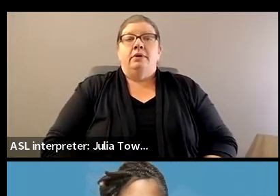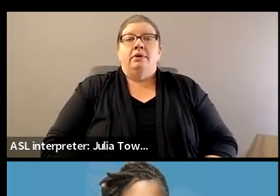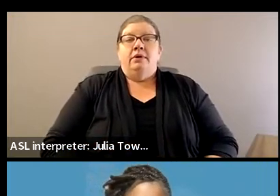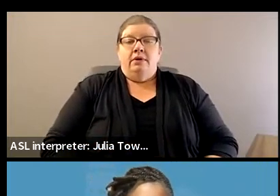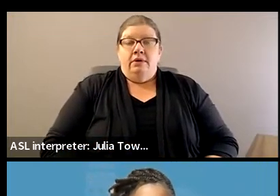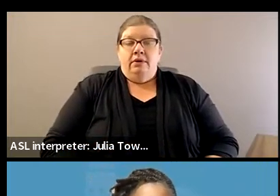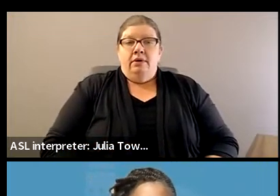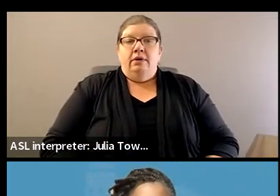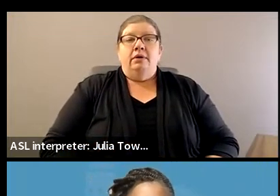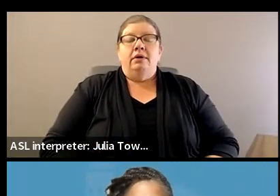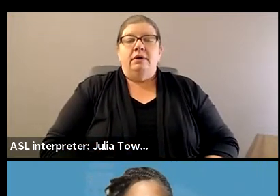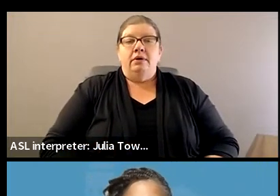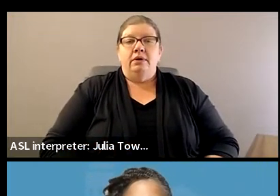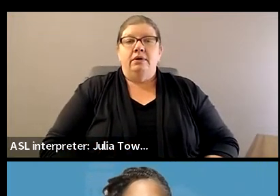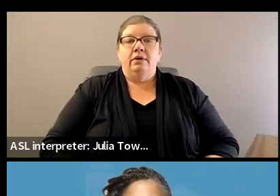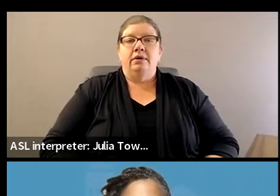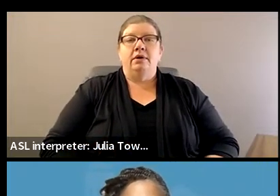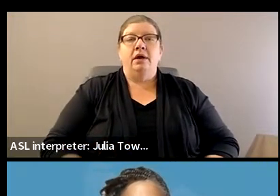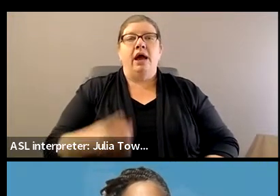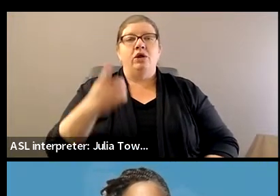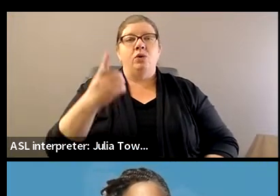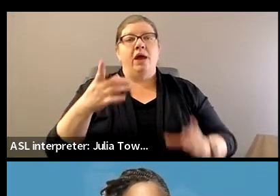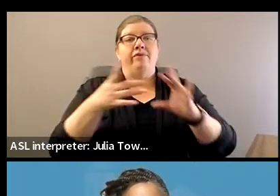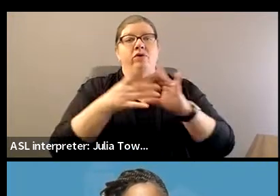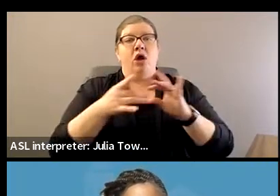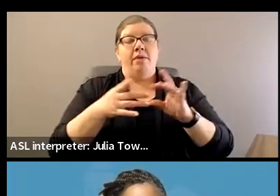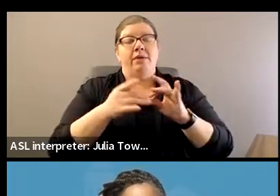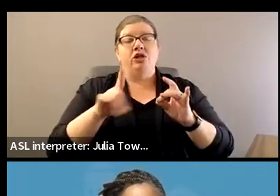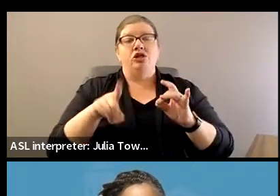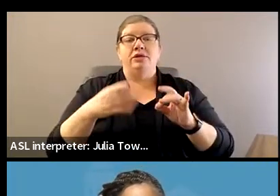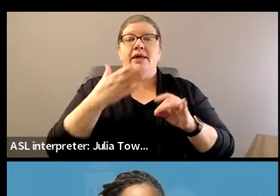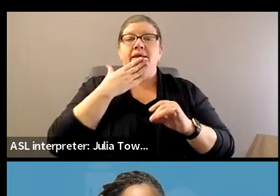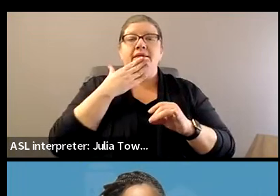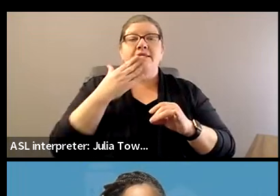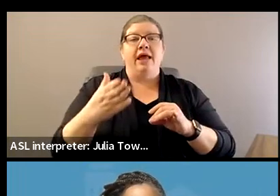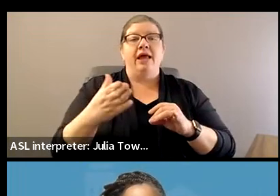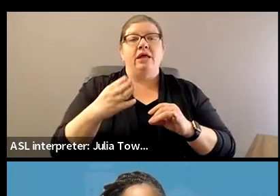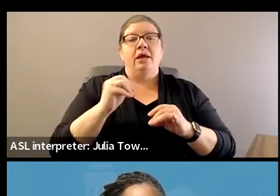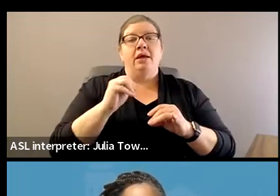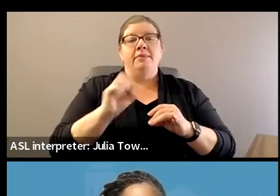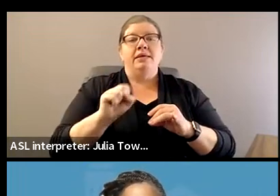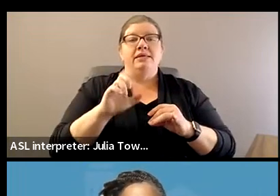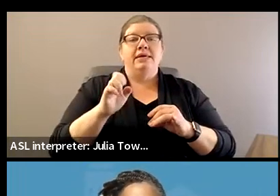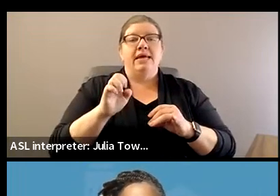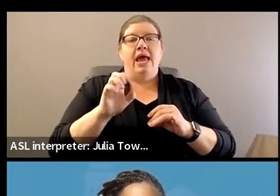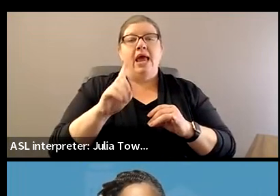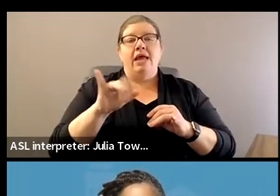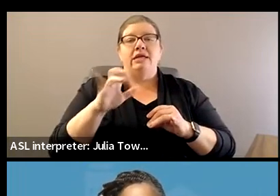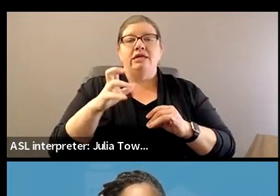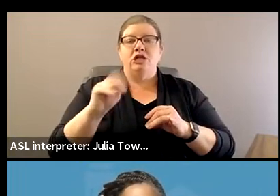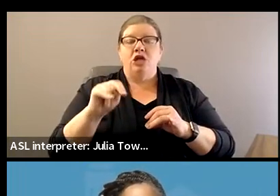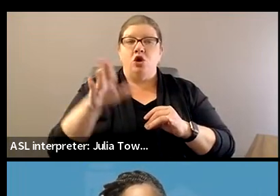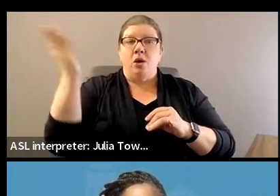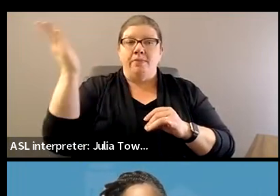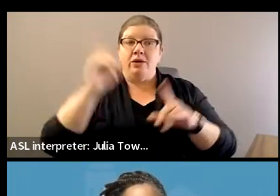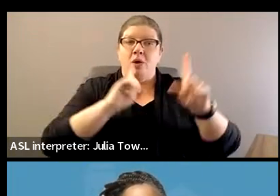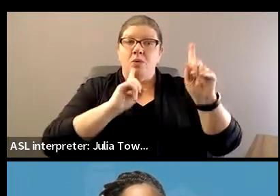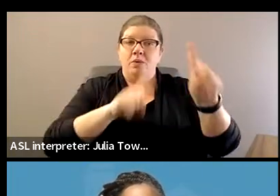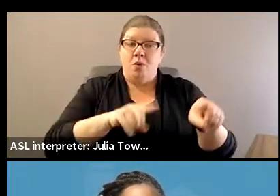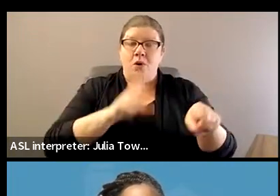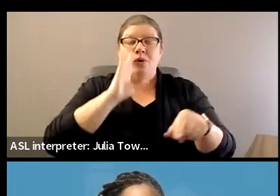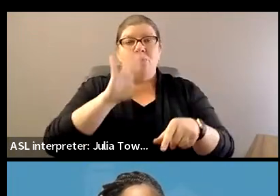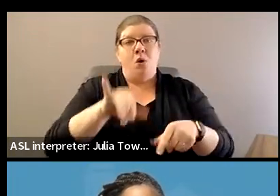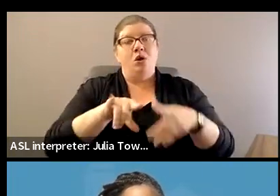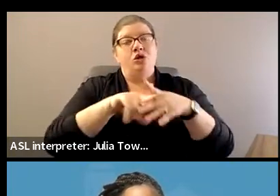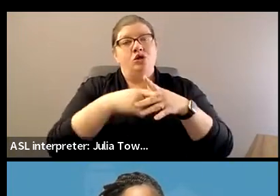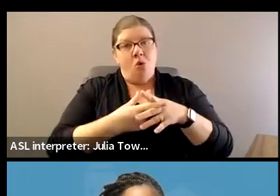So, I do have a comment. Just thank you, Ms. Edison, for your presentation on the report. And we know that as we start